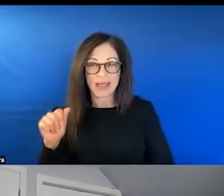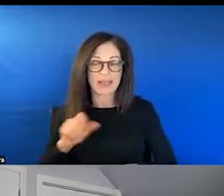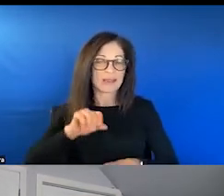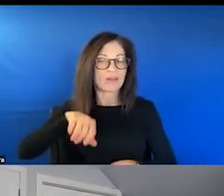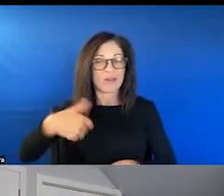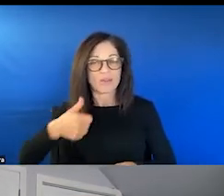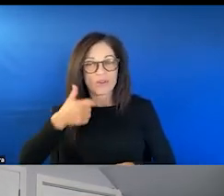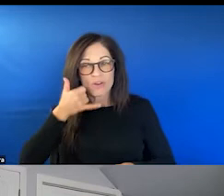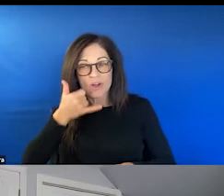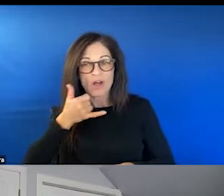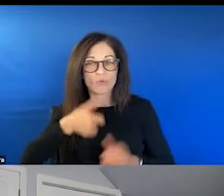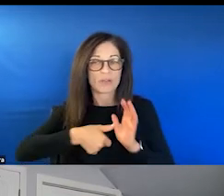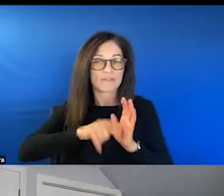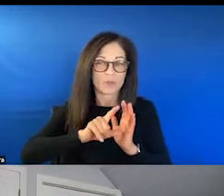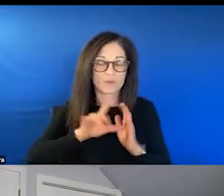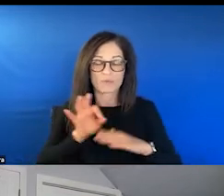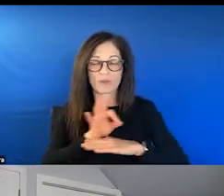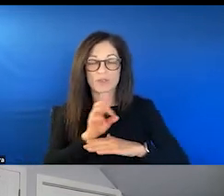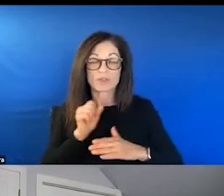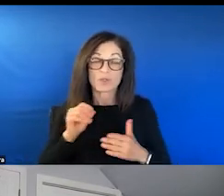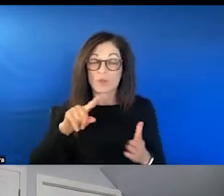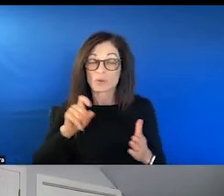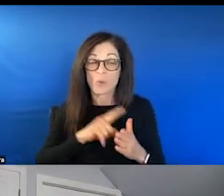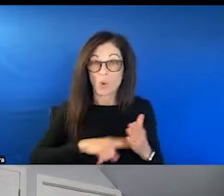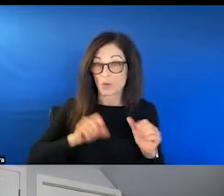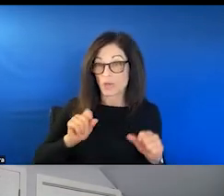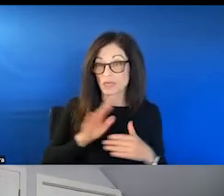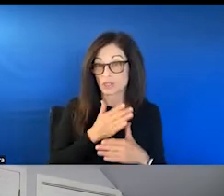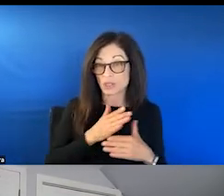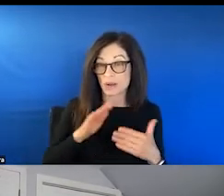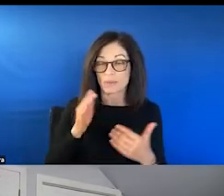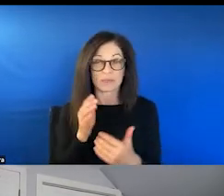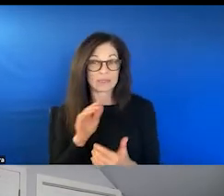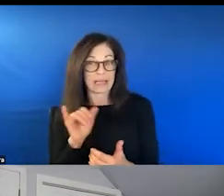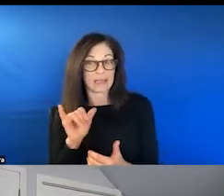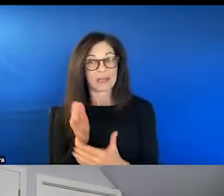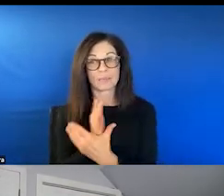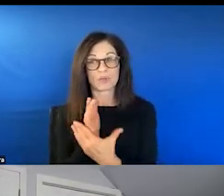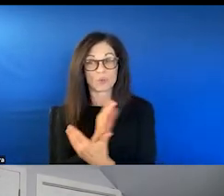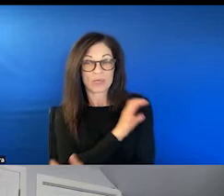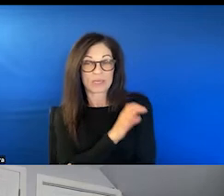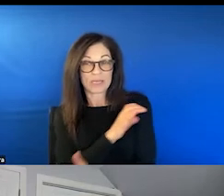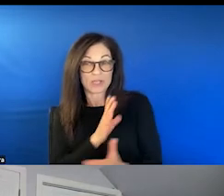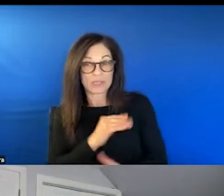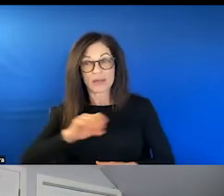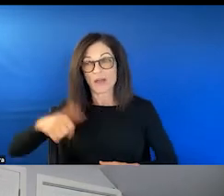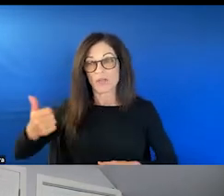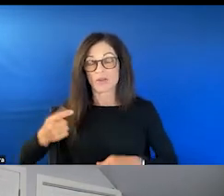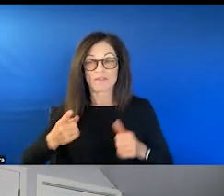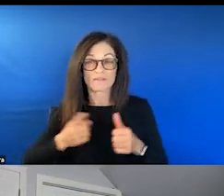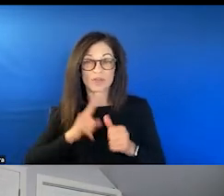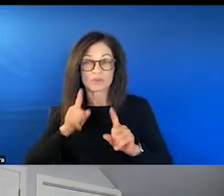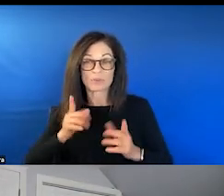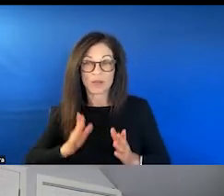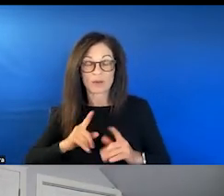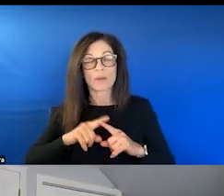functions. So the question of what can be shared, particularly between clinicians and other first responders, but also EMS's ability